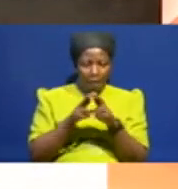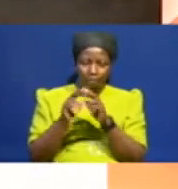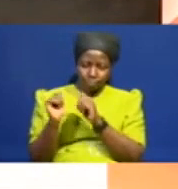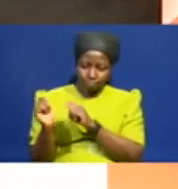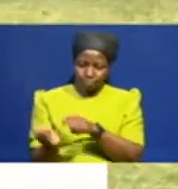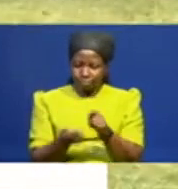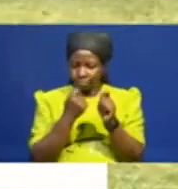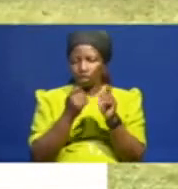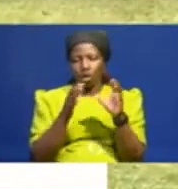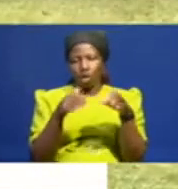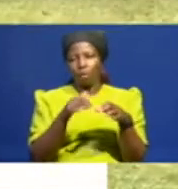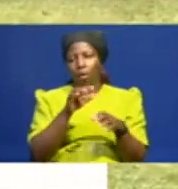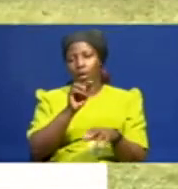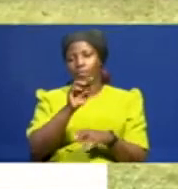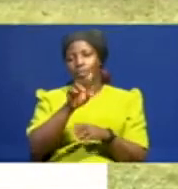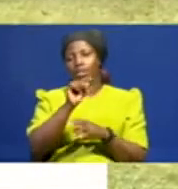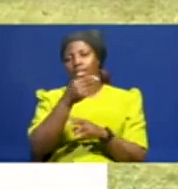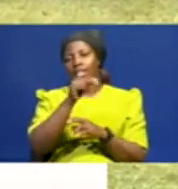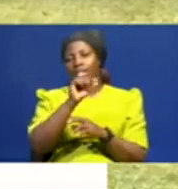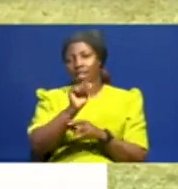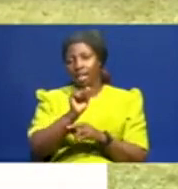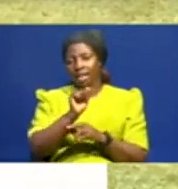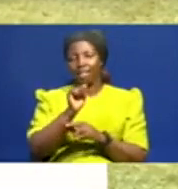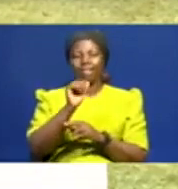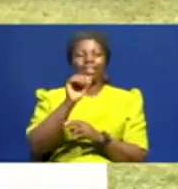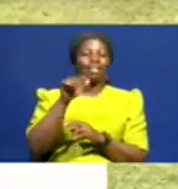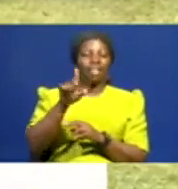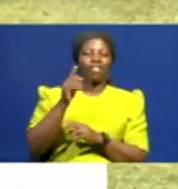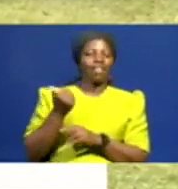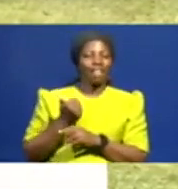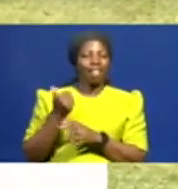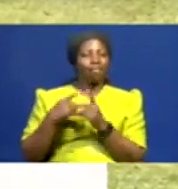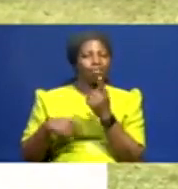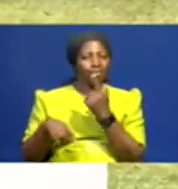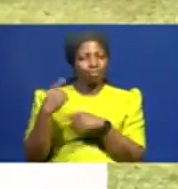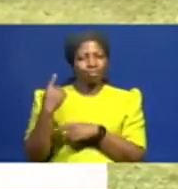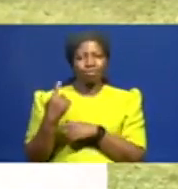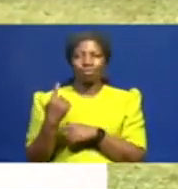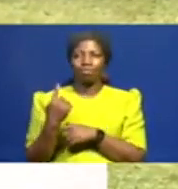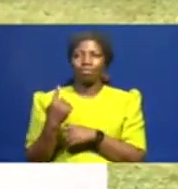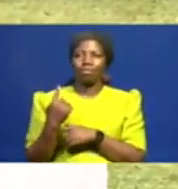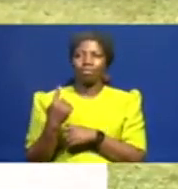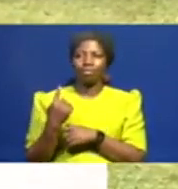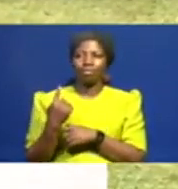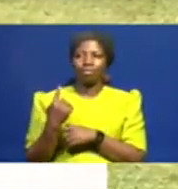Nairobi. Nyambura scored 175 points ahead of Audrey Gatura.